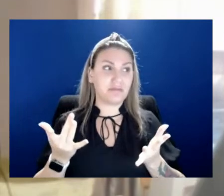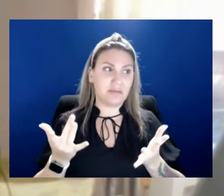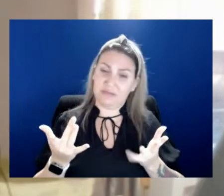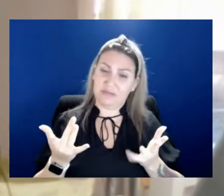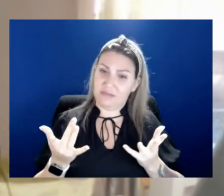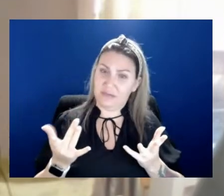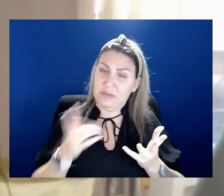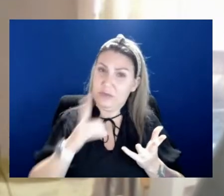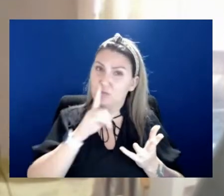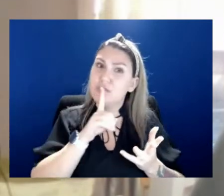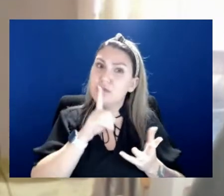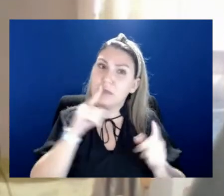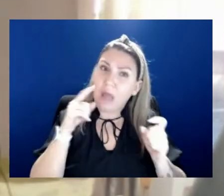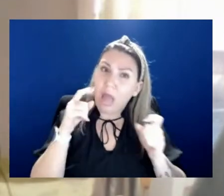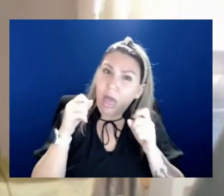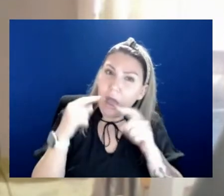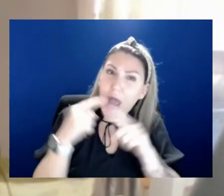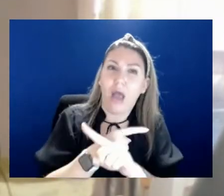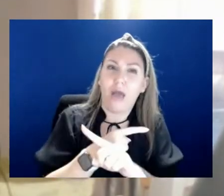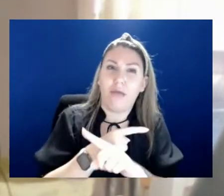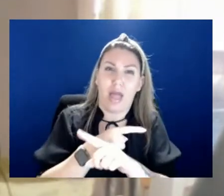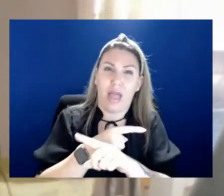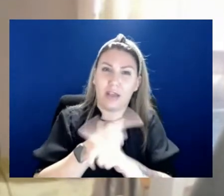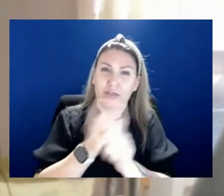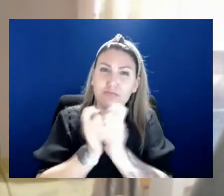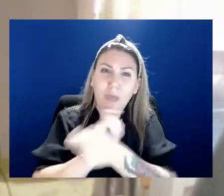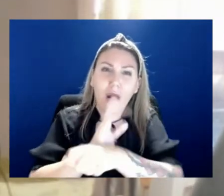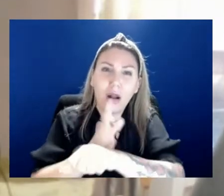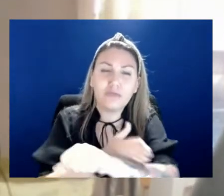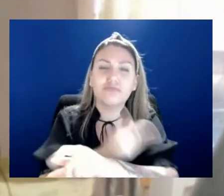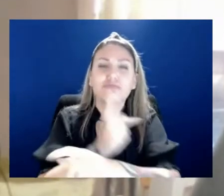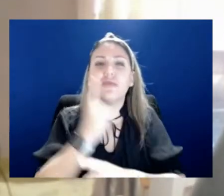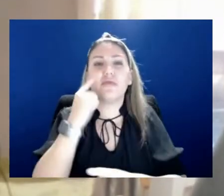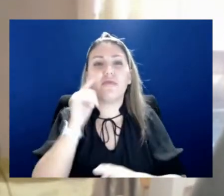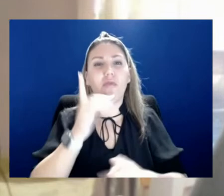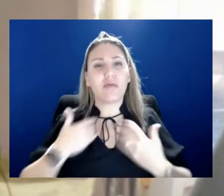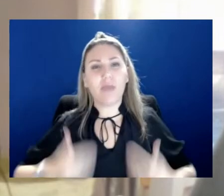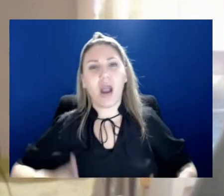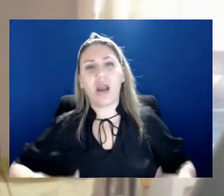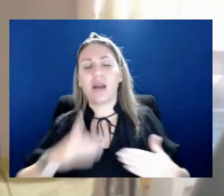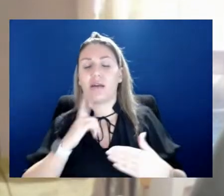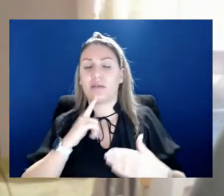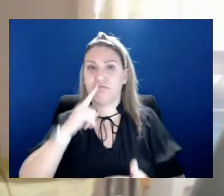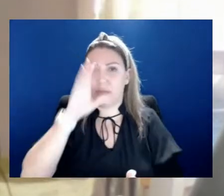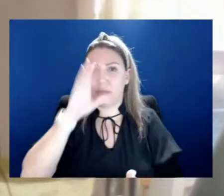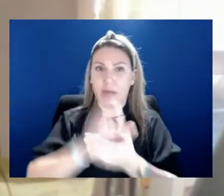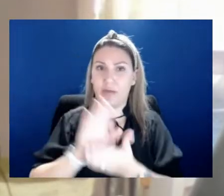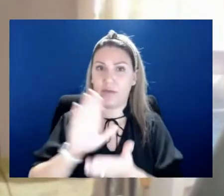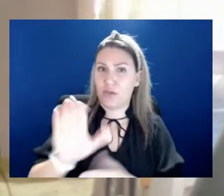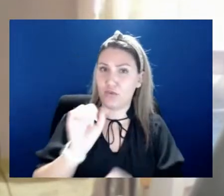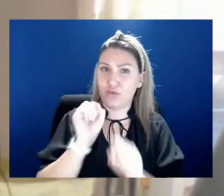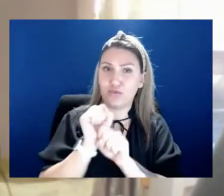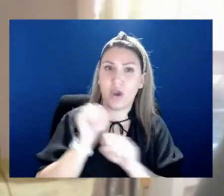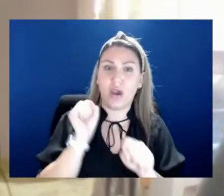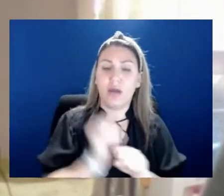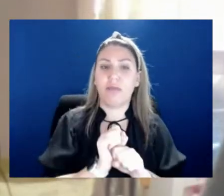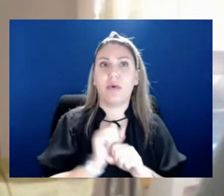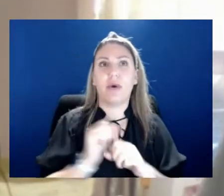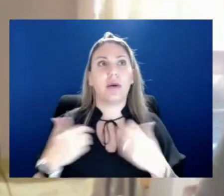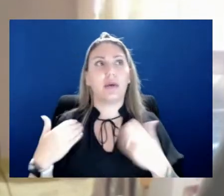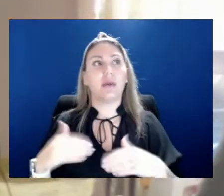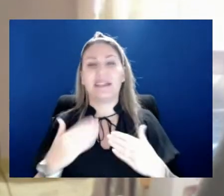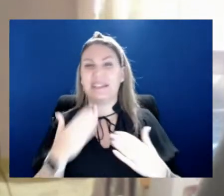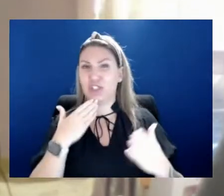complex reconstruction that I believe their job is as good